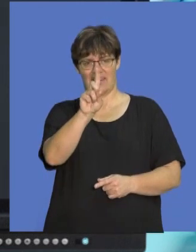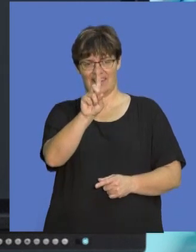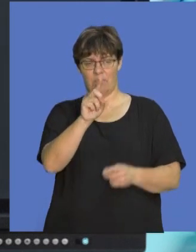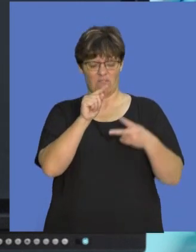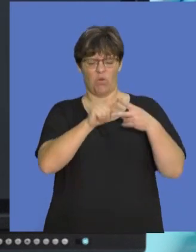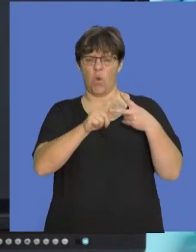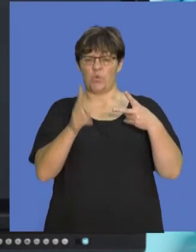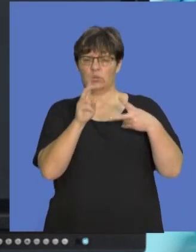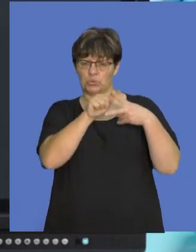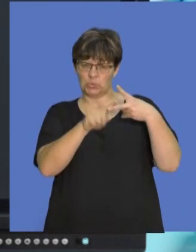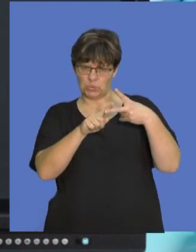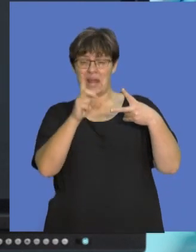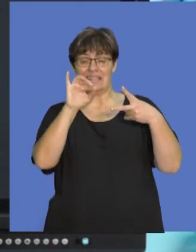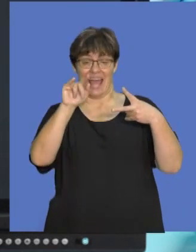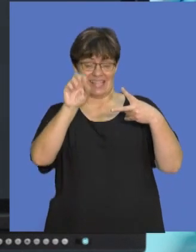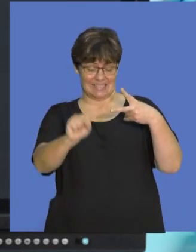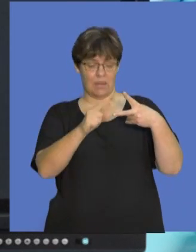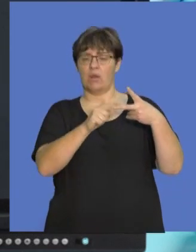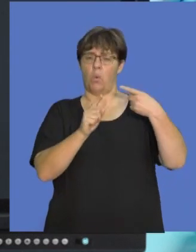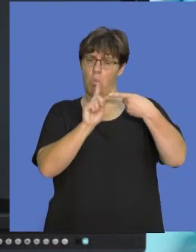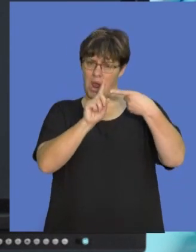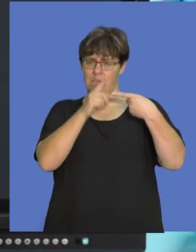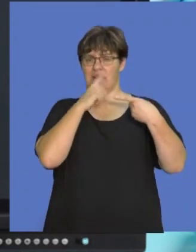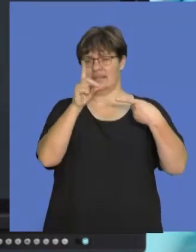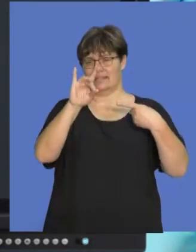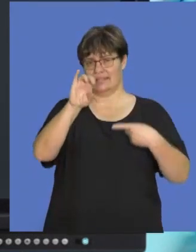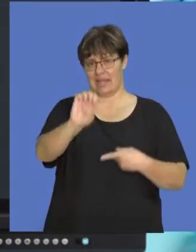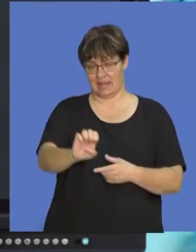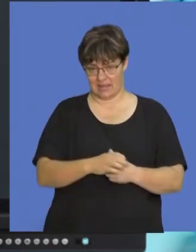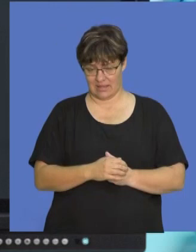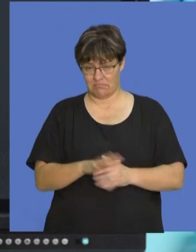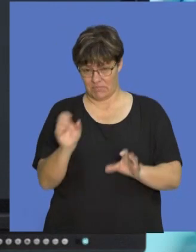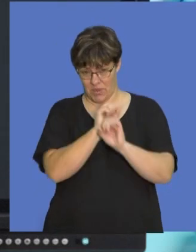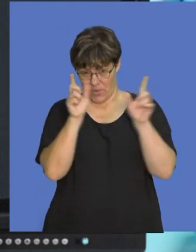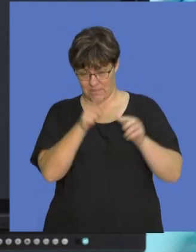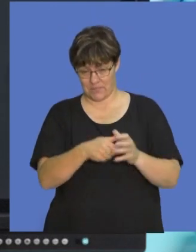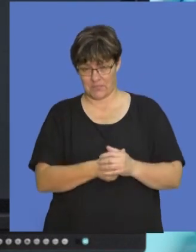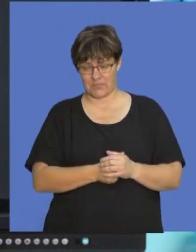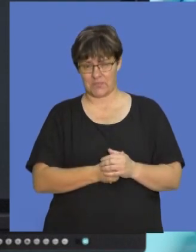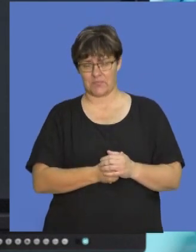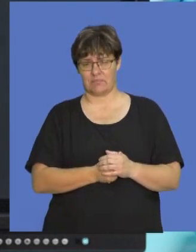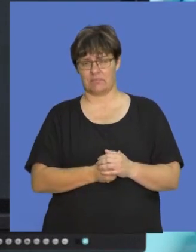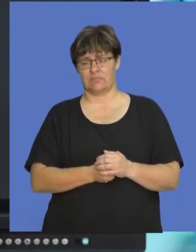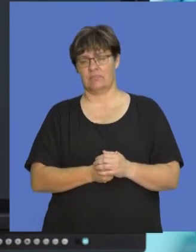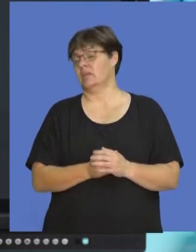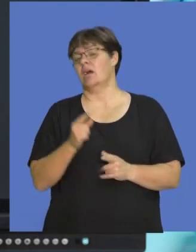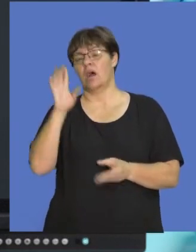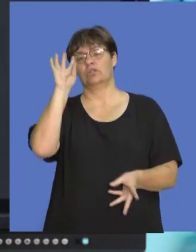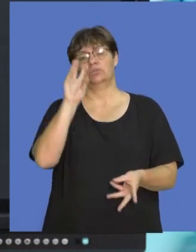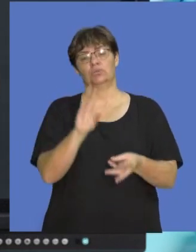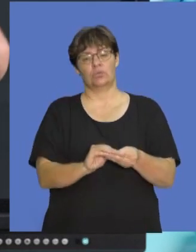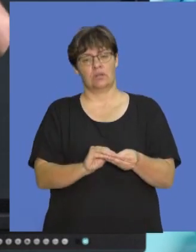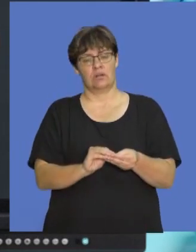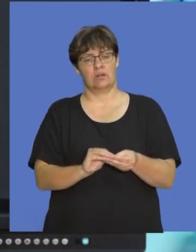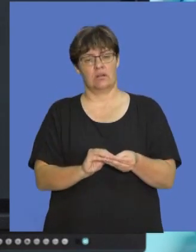of those cubic things that have numbers on them. Okay? So please be aware of that. So what is the